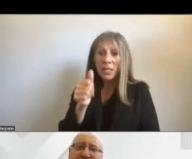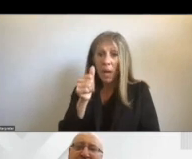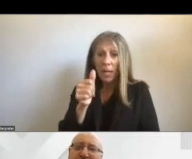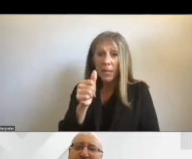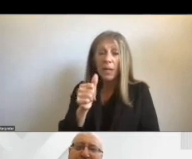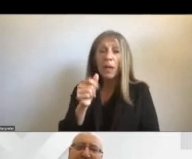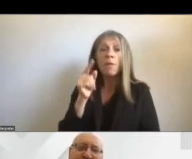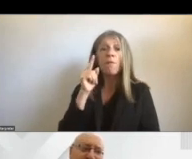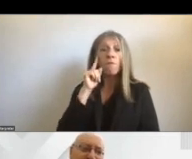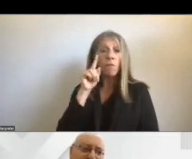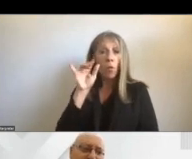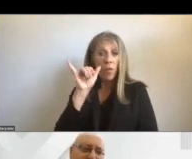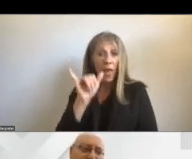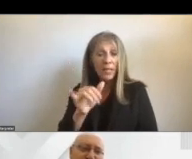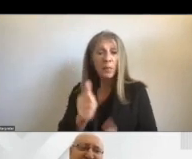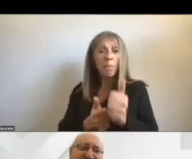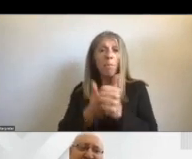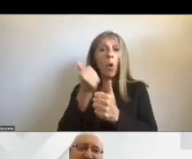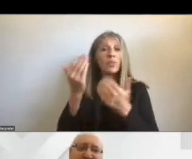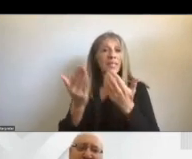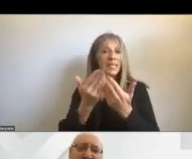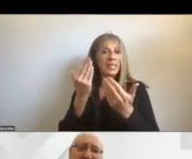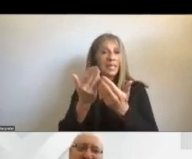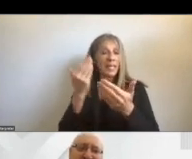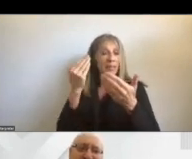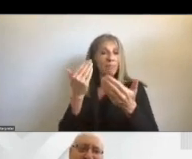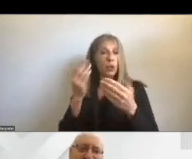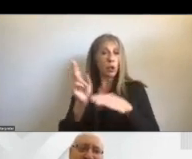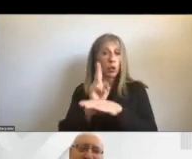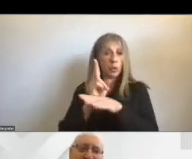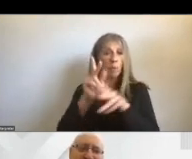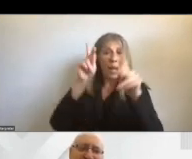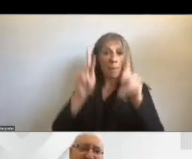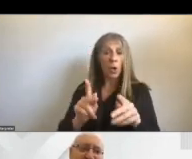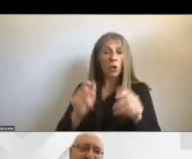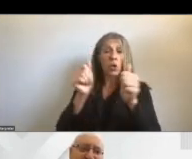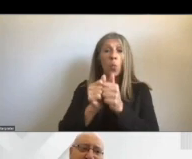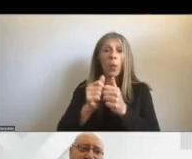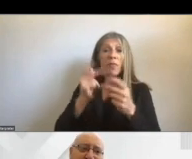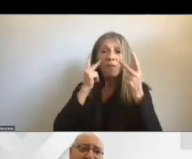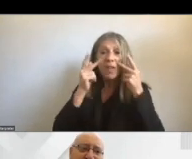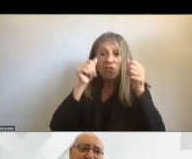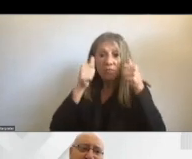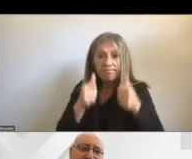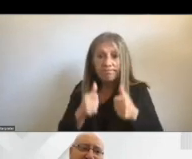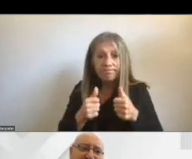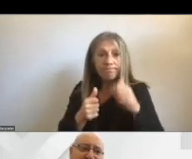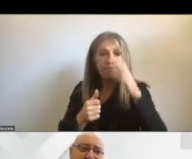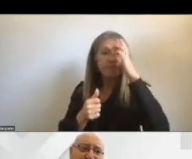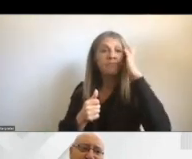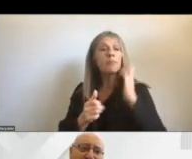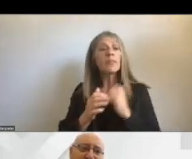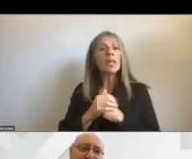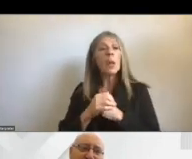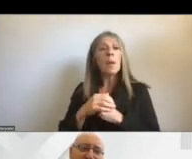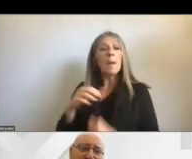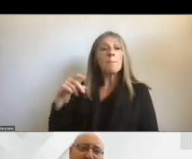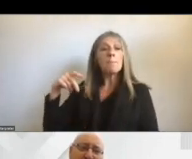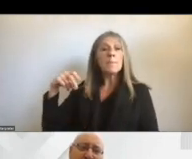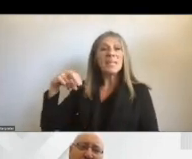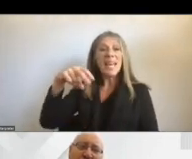of the walk interval. If the pedestrian signal is resting and walking, there is sufficient time remaining to provide an accessible